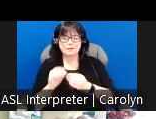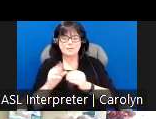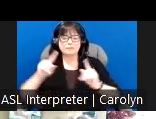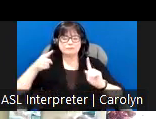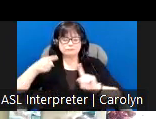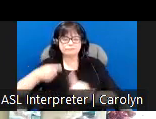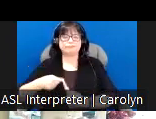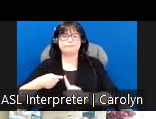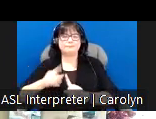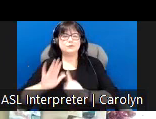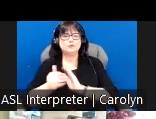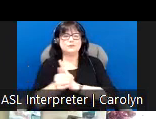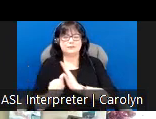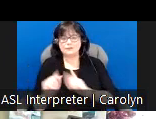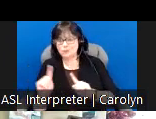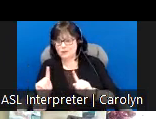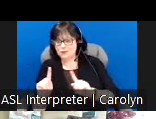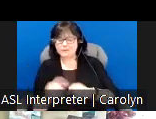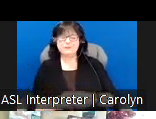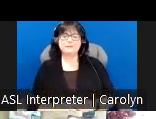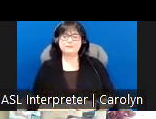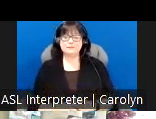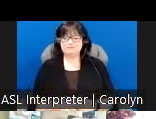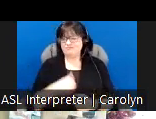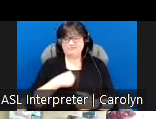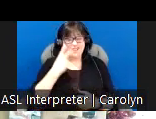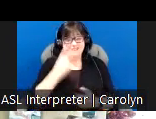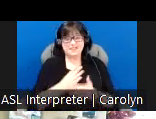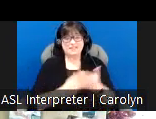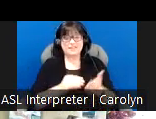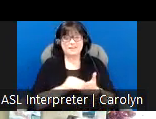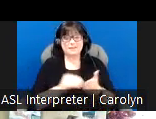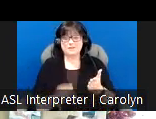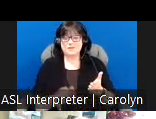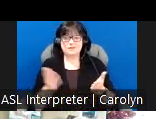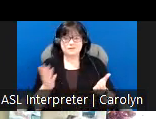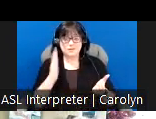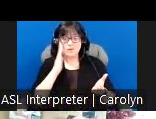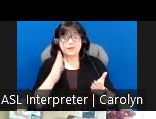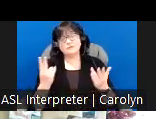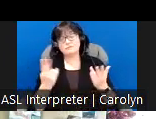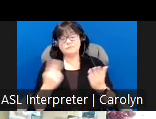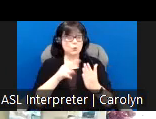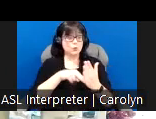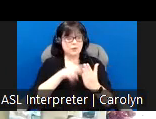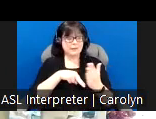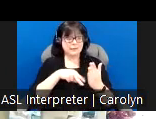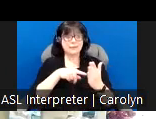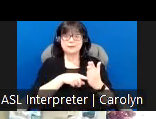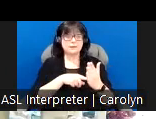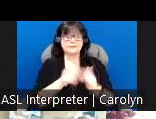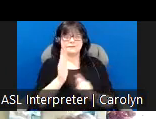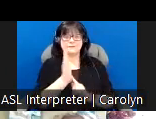are. But I've seen students complete the assessment in 5 minutes for reading. They're obviously very